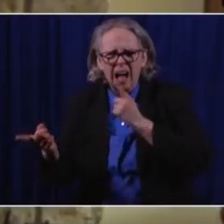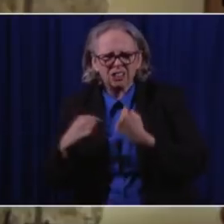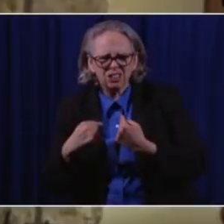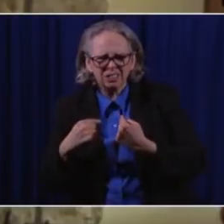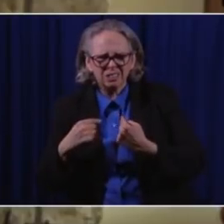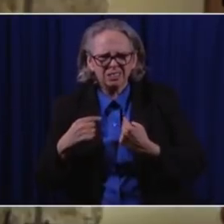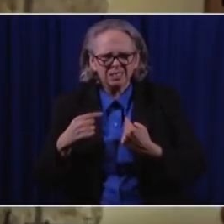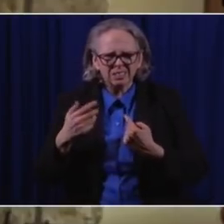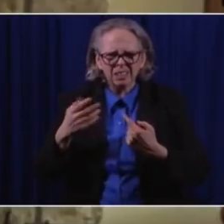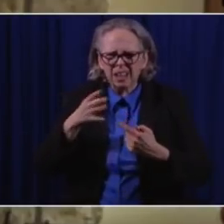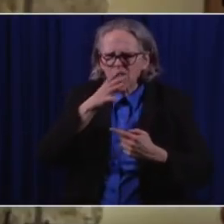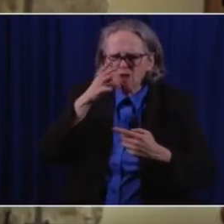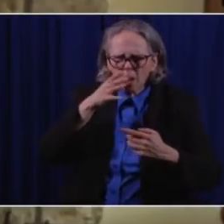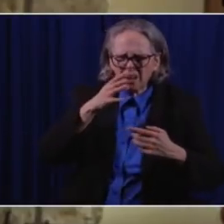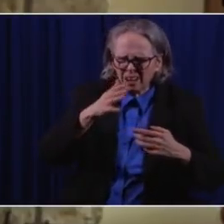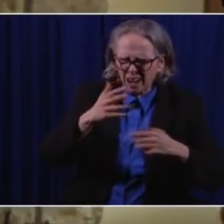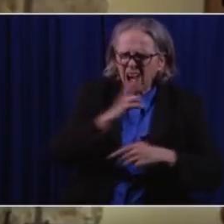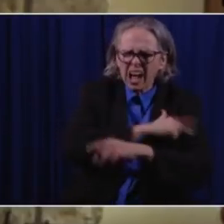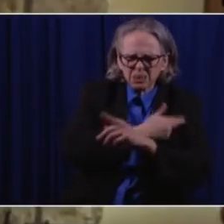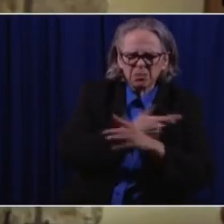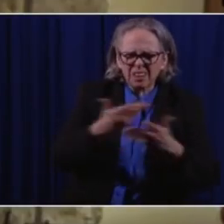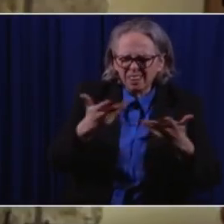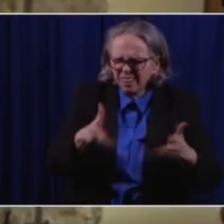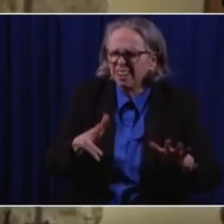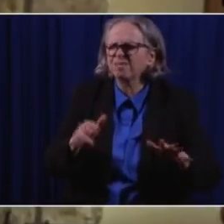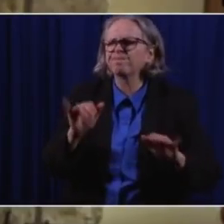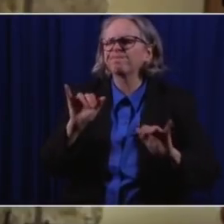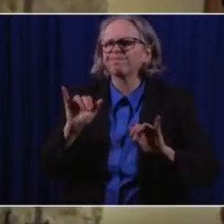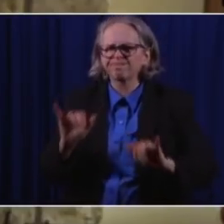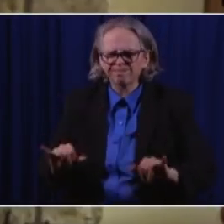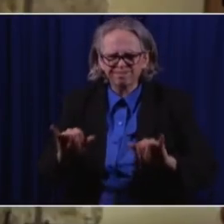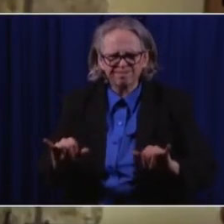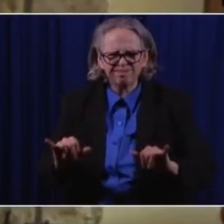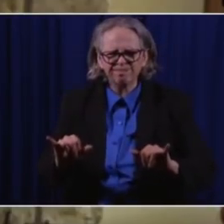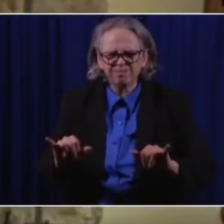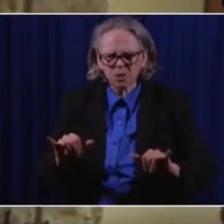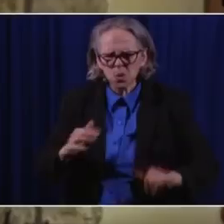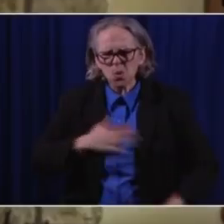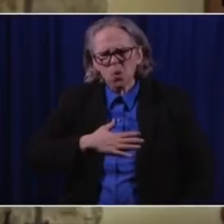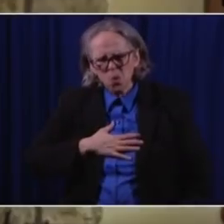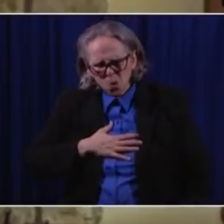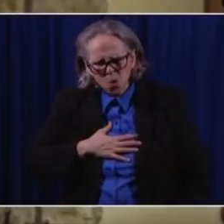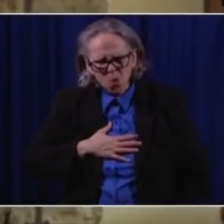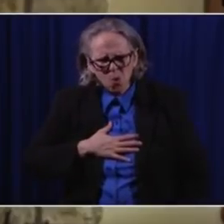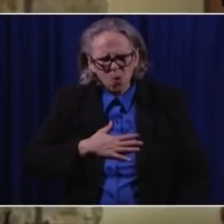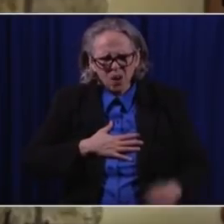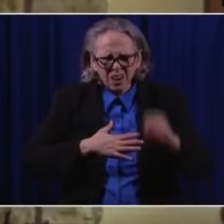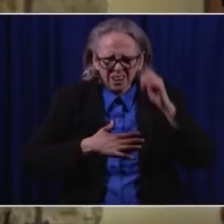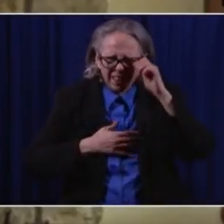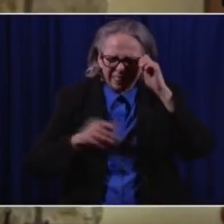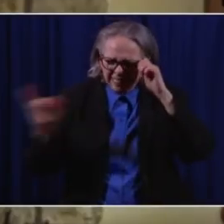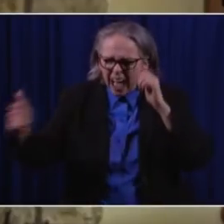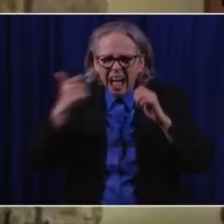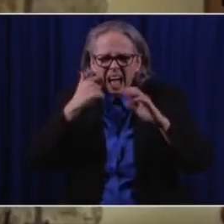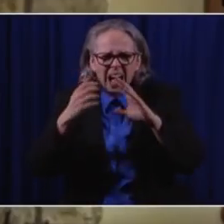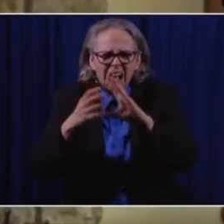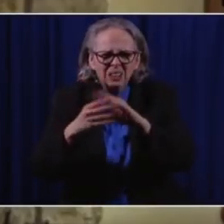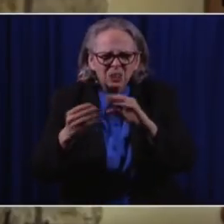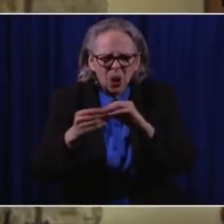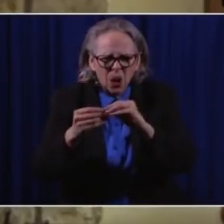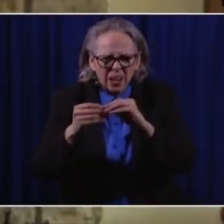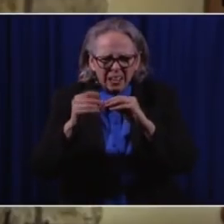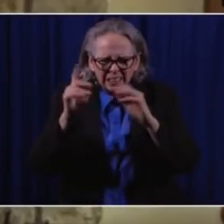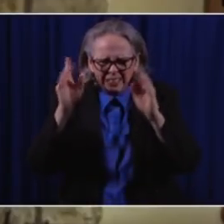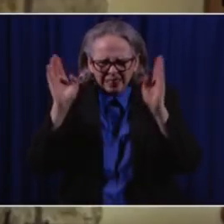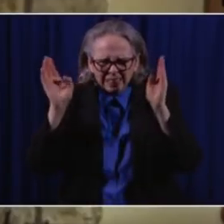are seeing. And then early on, you talked about that your focus now is almost exclusively on COVID.